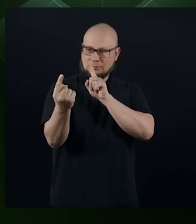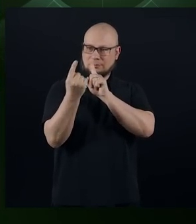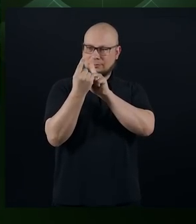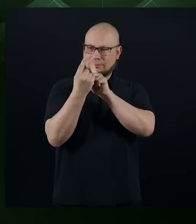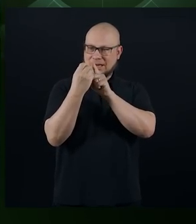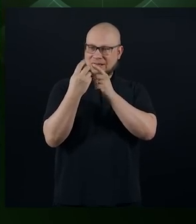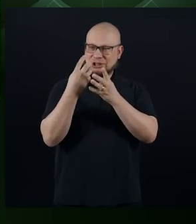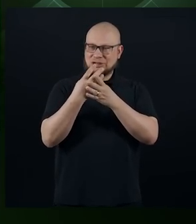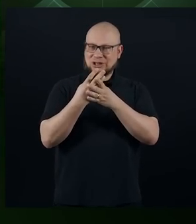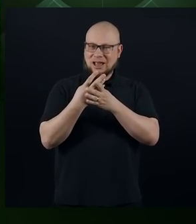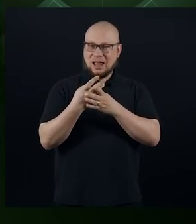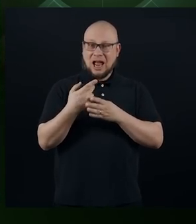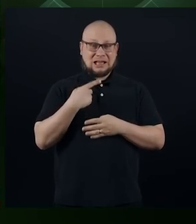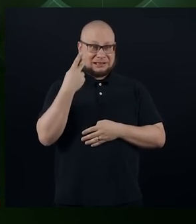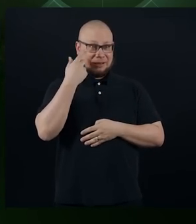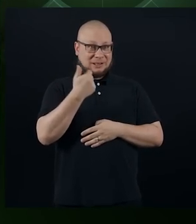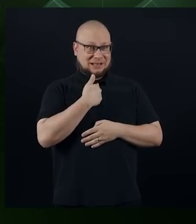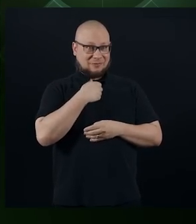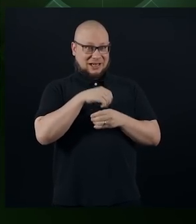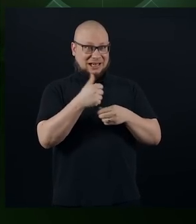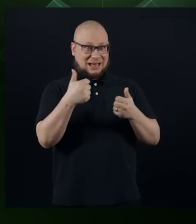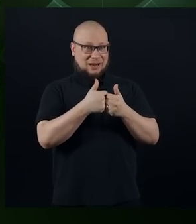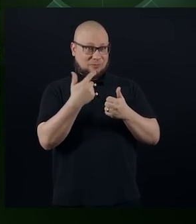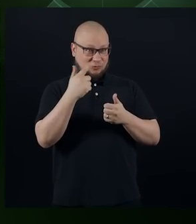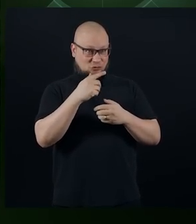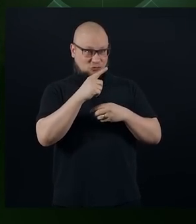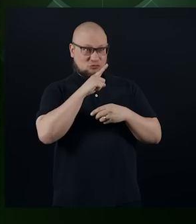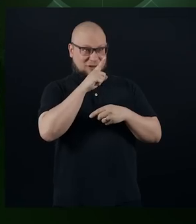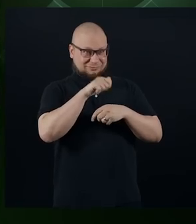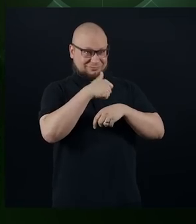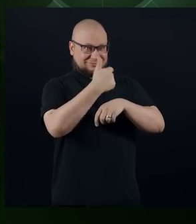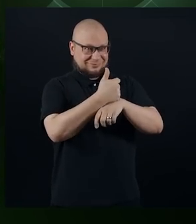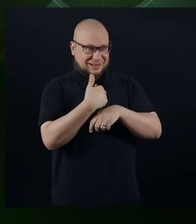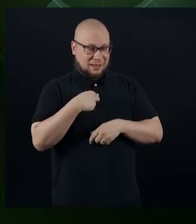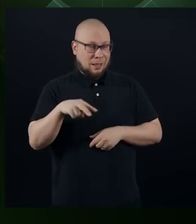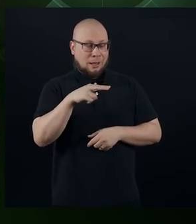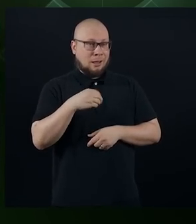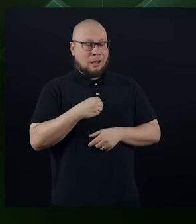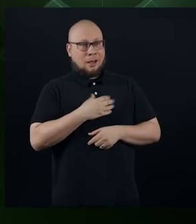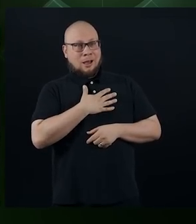electrifying moments where, for the first time, you're seeing this beloved,